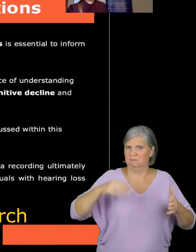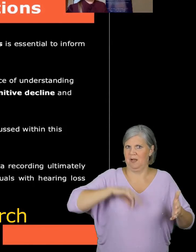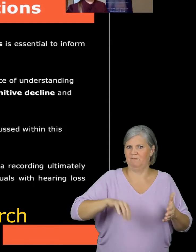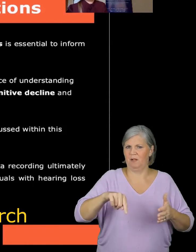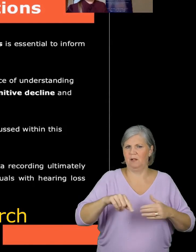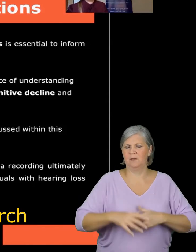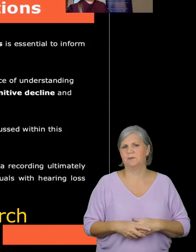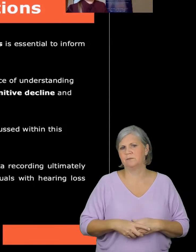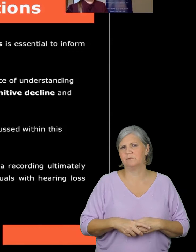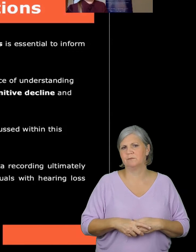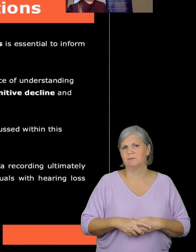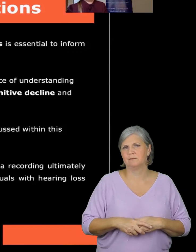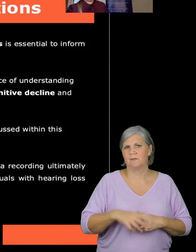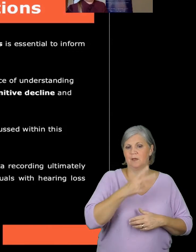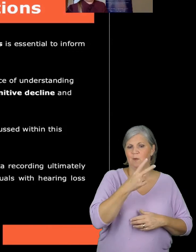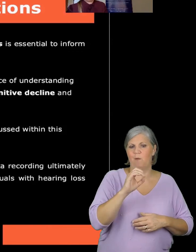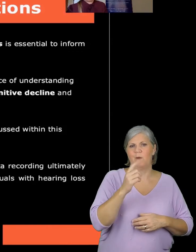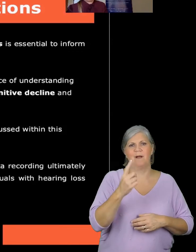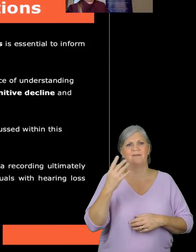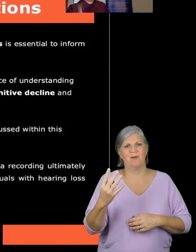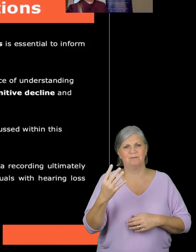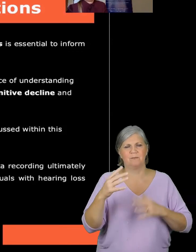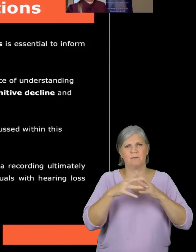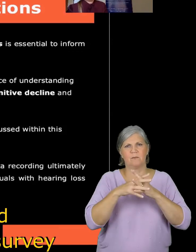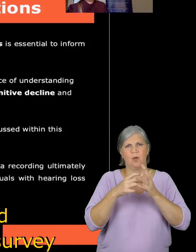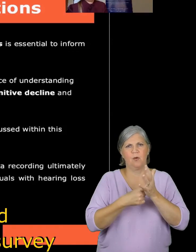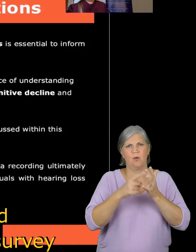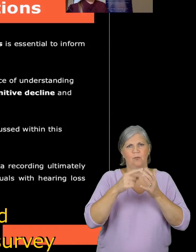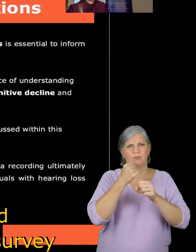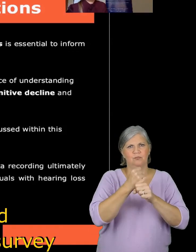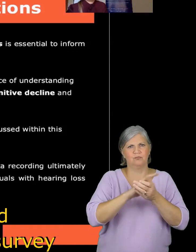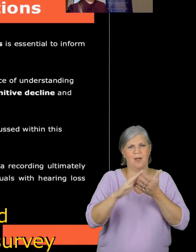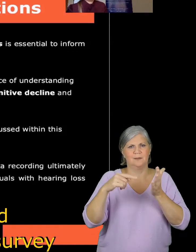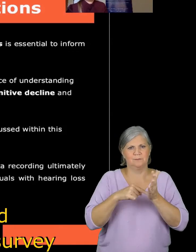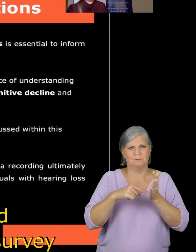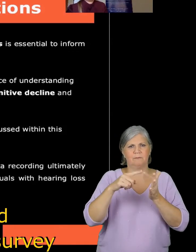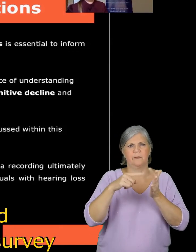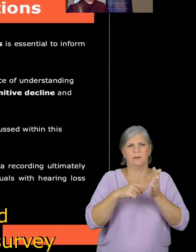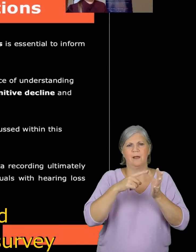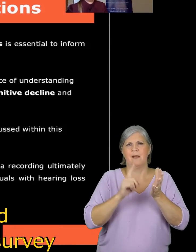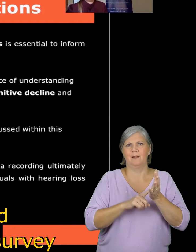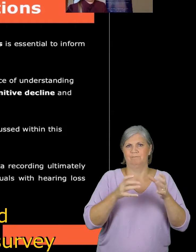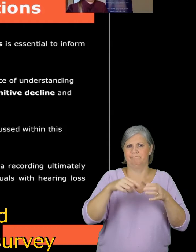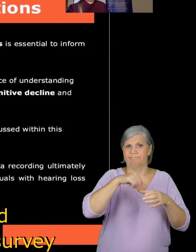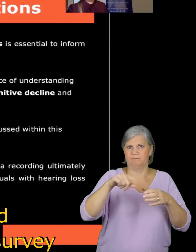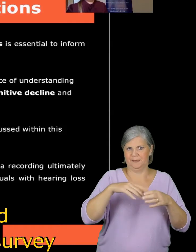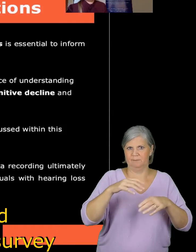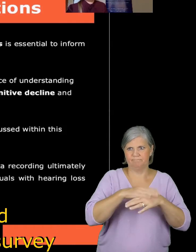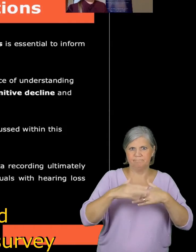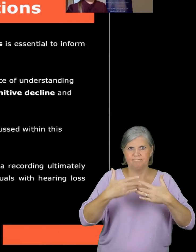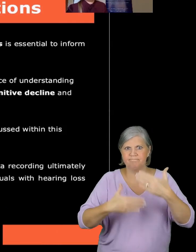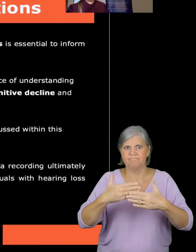qualitative research in this respect would be beneficial. In 2014, Wright et al. Carried out a